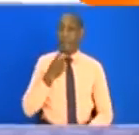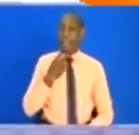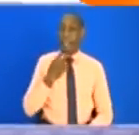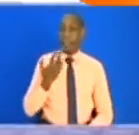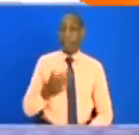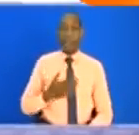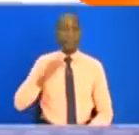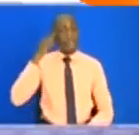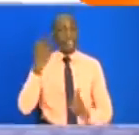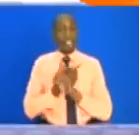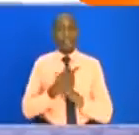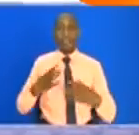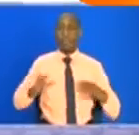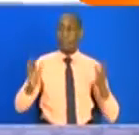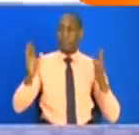I don't think so.